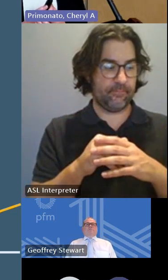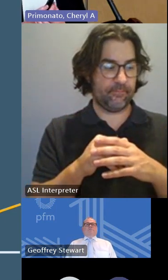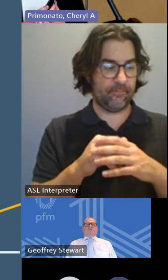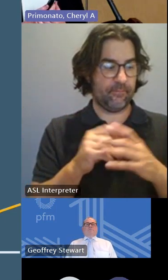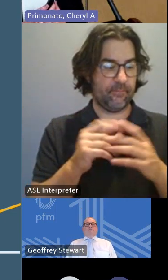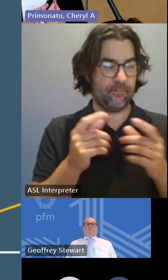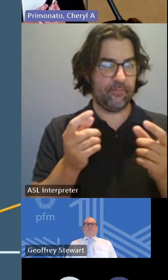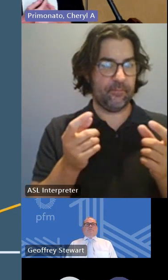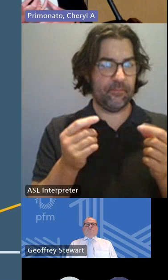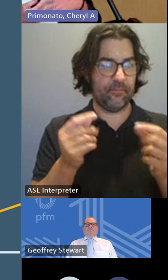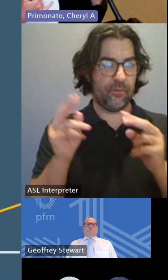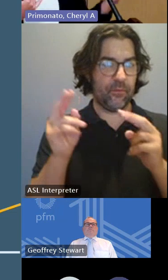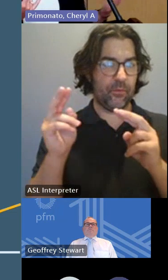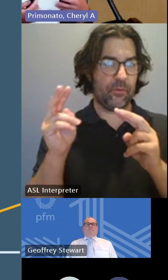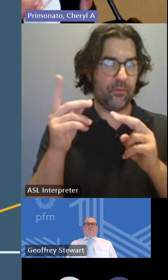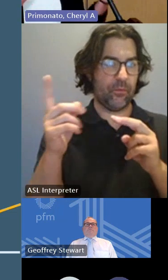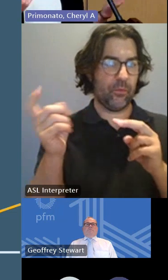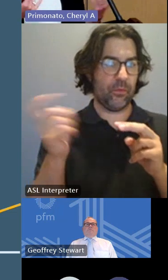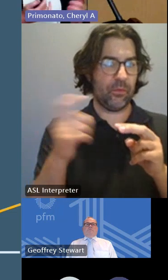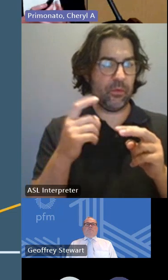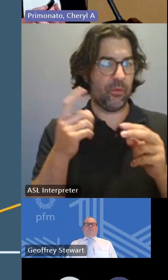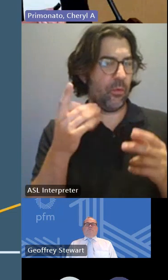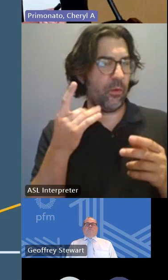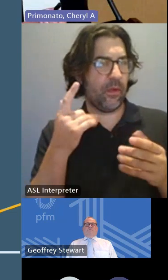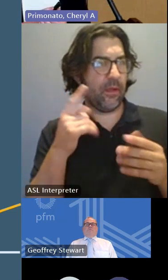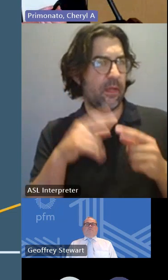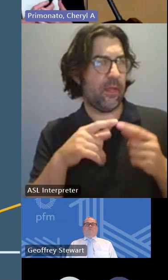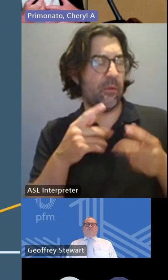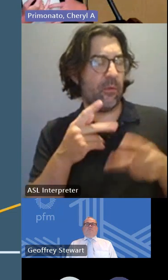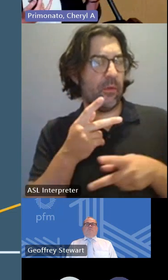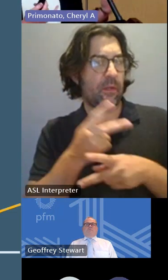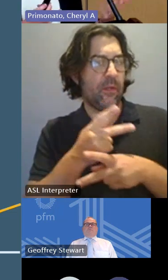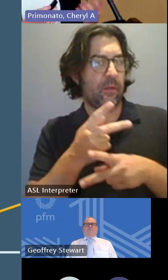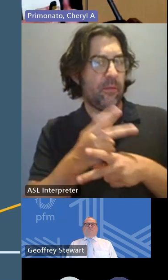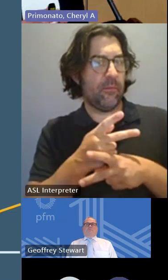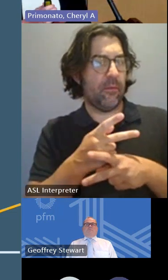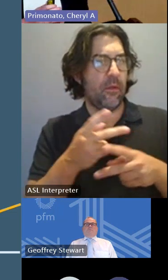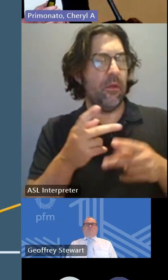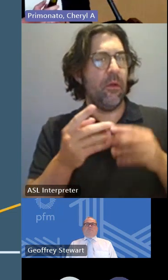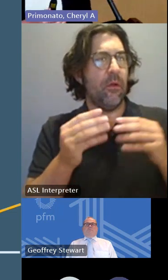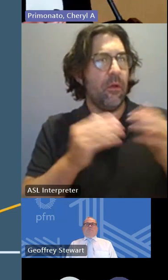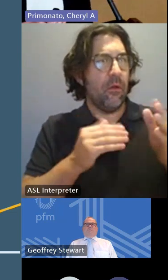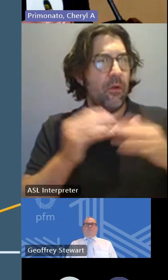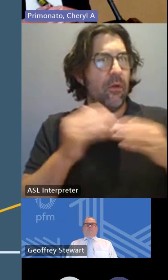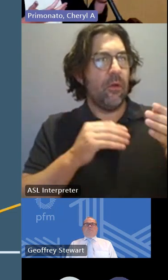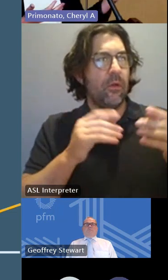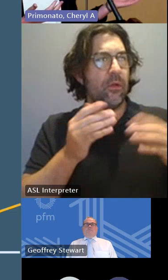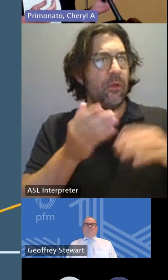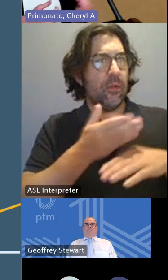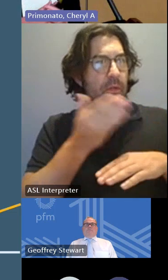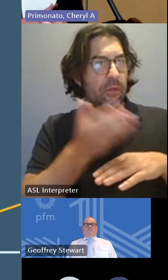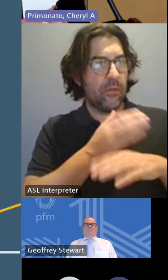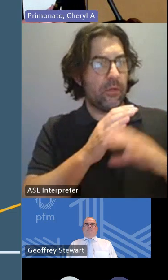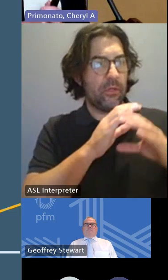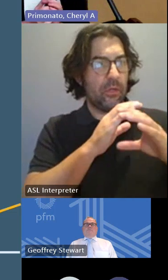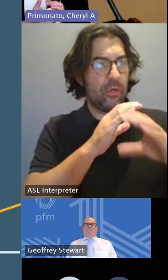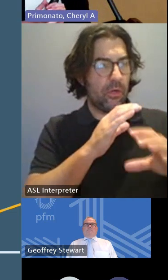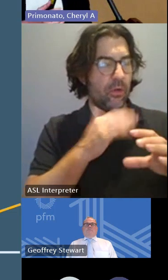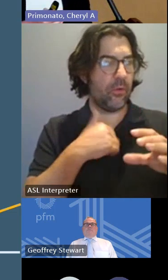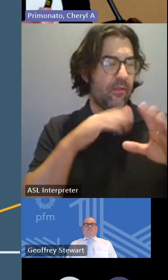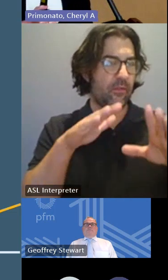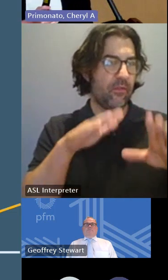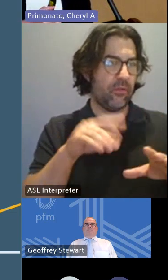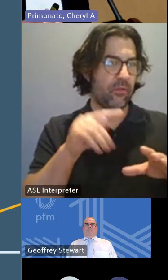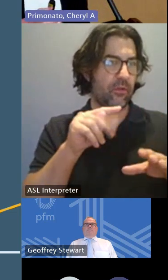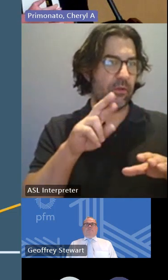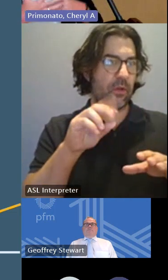just anticipate the question of, well, why can't we just keep overhauling or rebuilding our rail cars? You know, we of course have a fantastic trolley